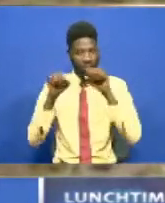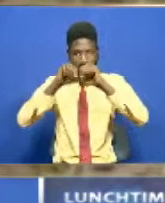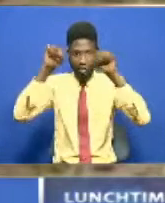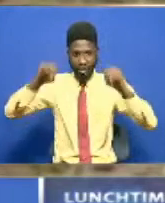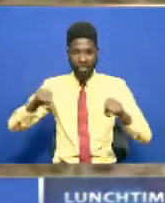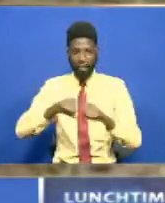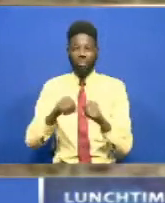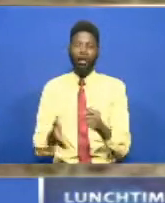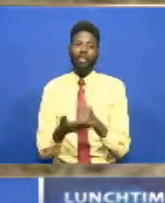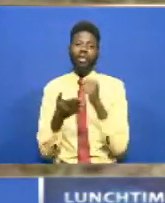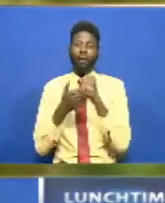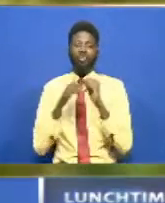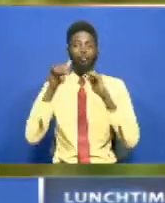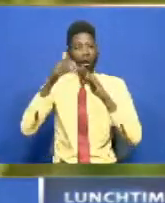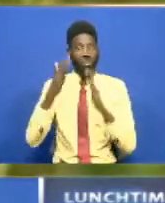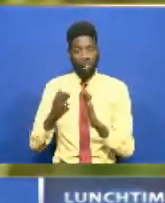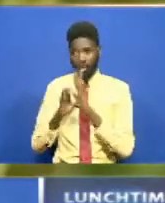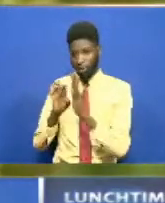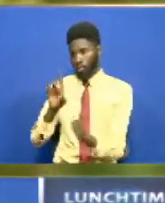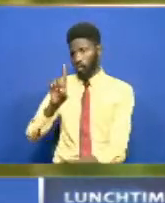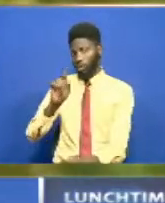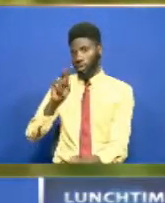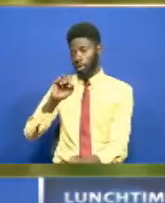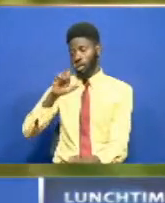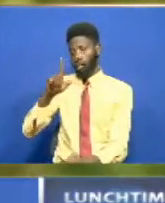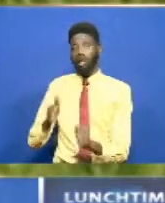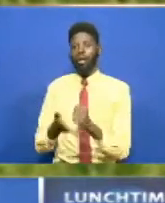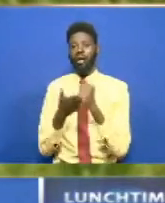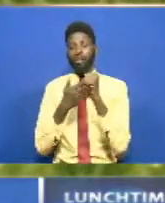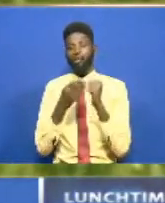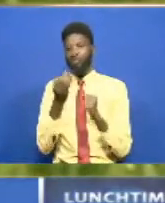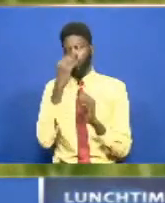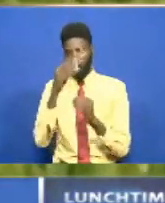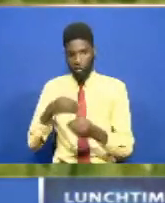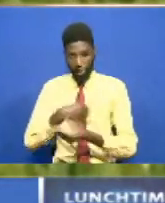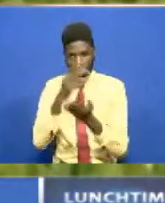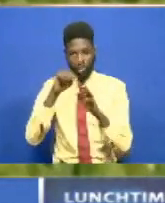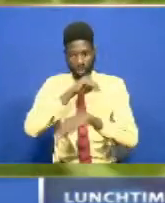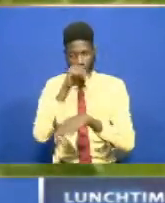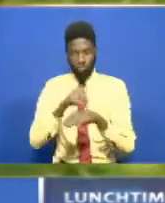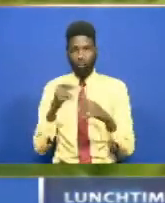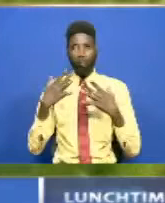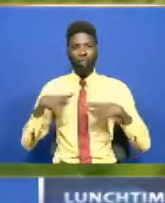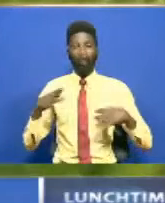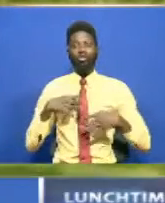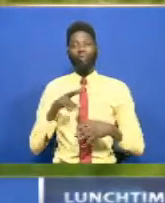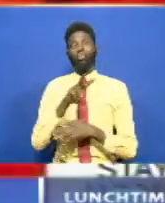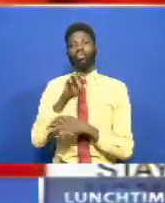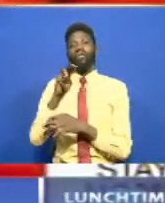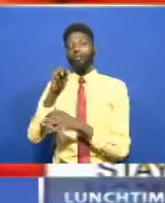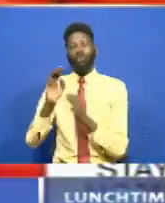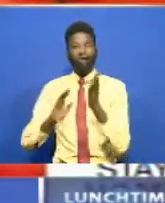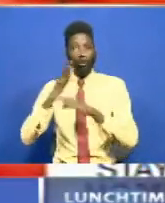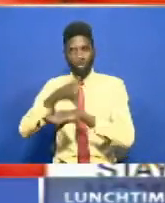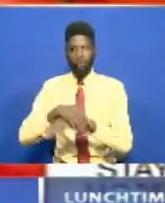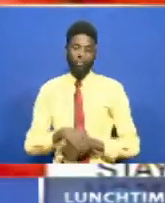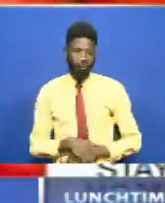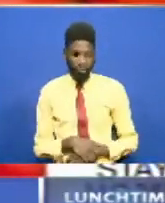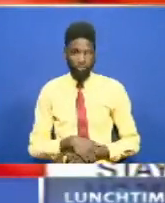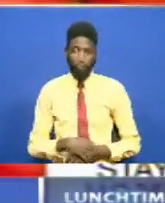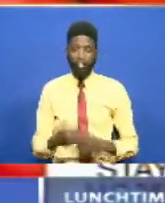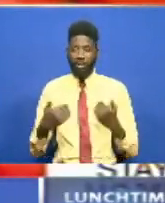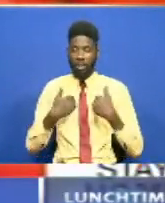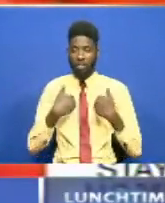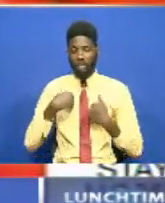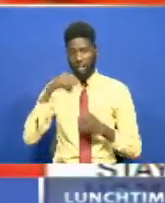enable farmers like Daniel to help feed the nation of nearly 200 million people. Despite years of government attention and millions of dollars